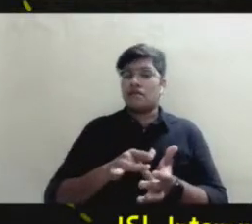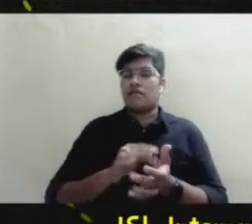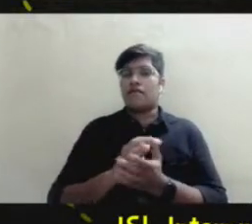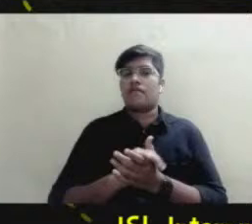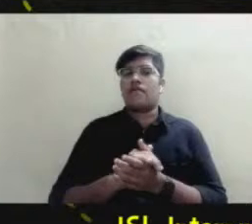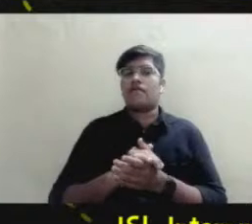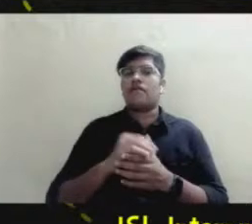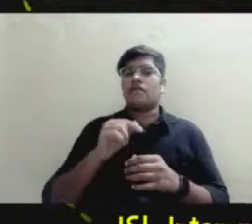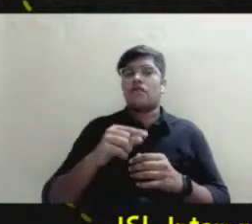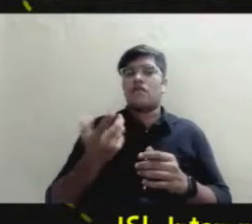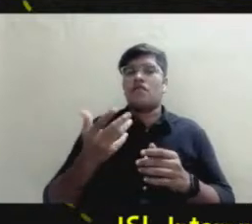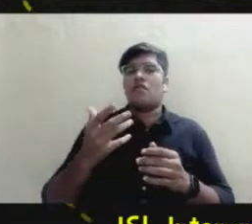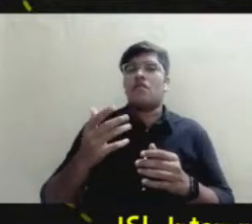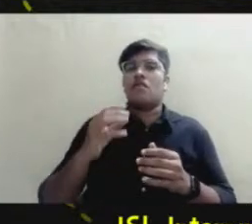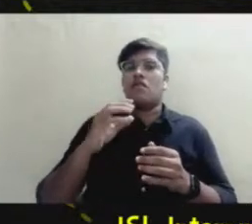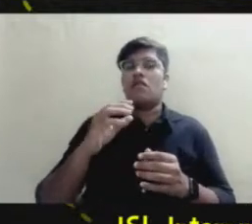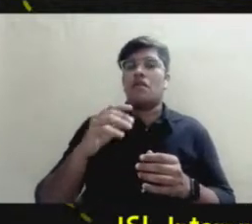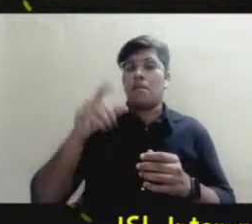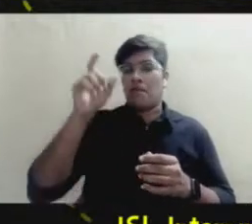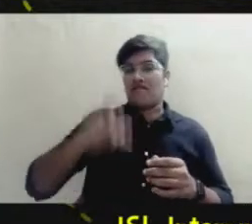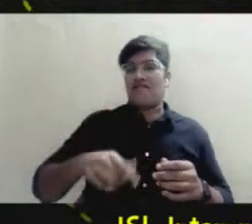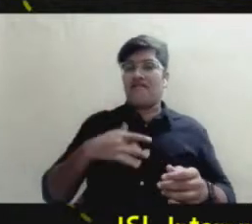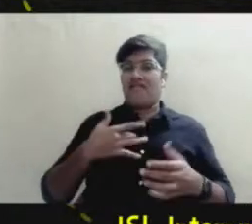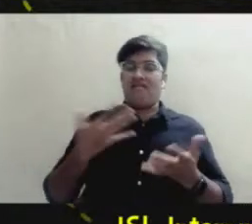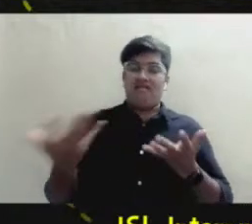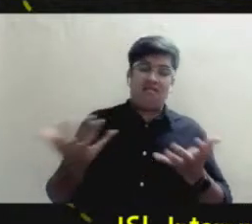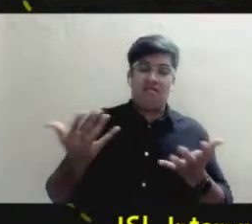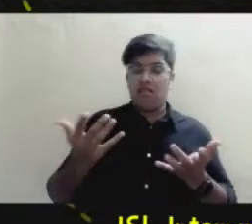restlessness, the bechani of that moment,